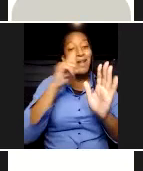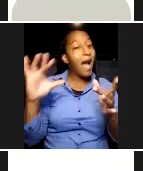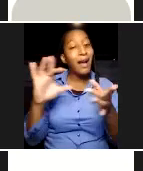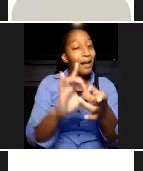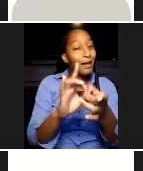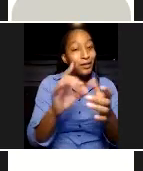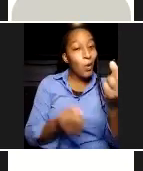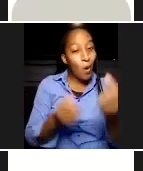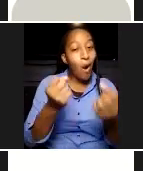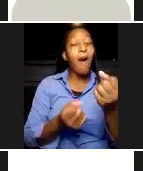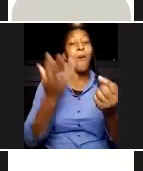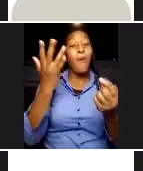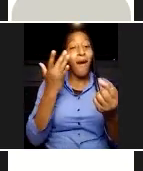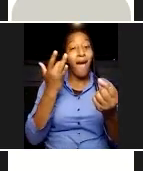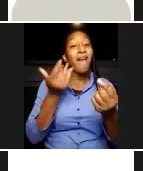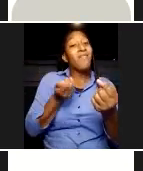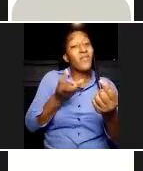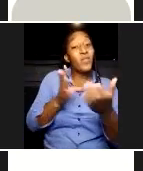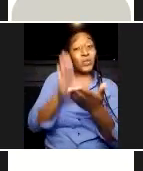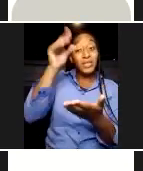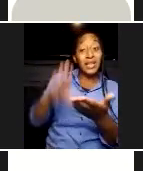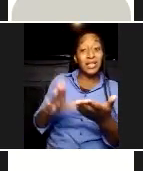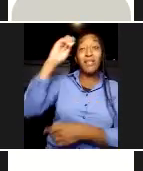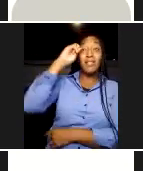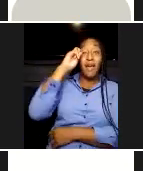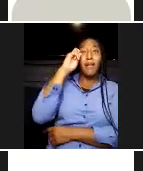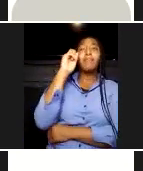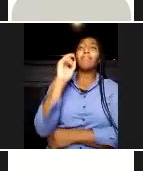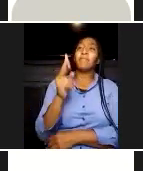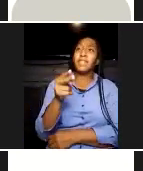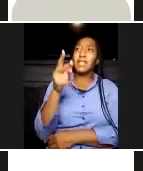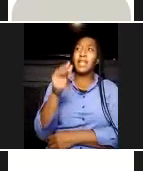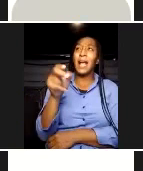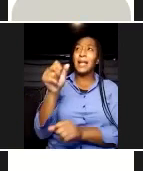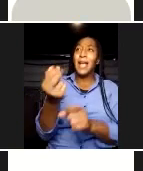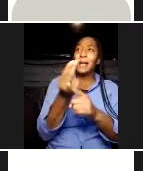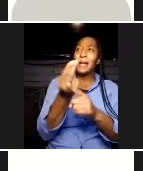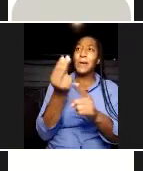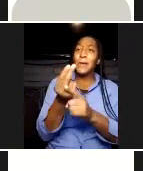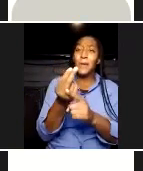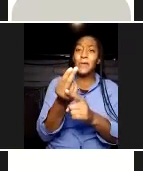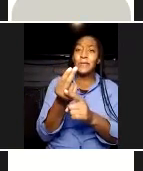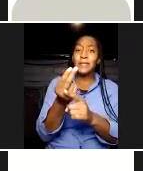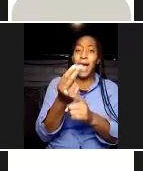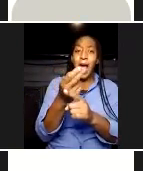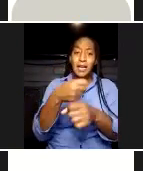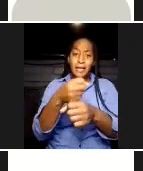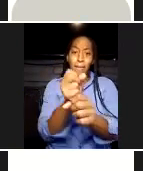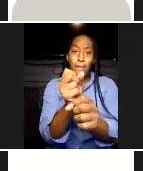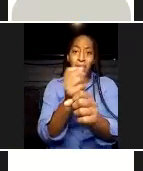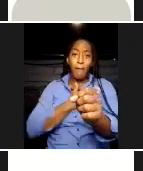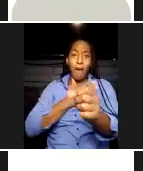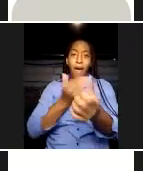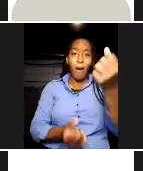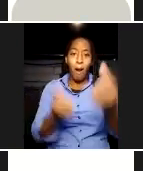to use the scissors as part of their car construction. And I'm thinking, well,